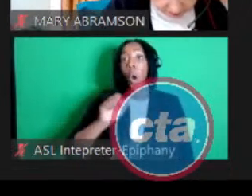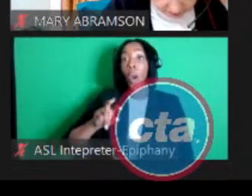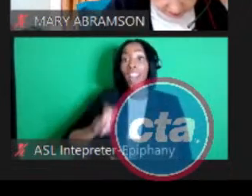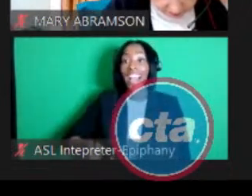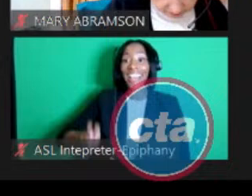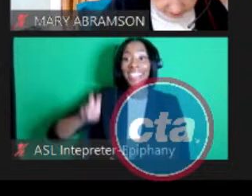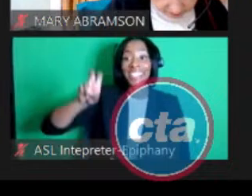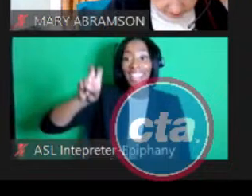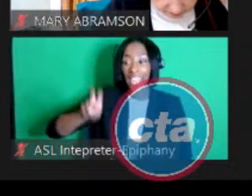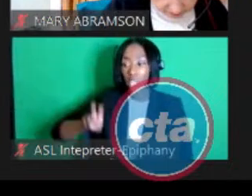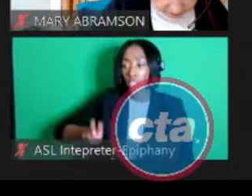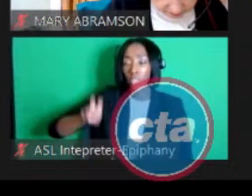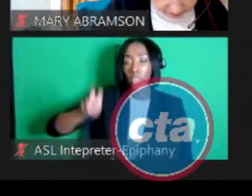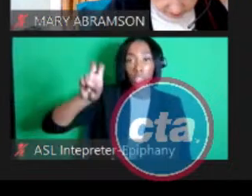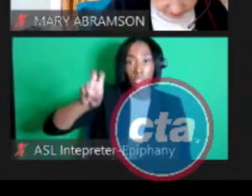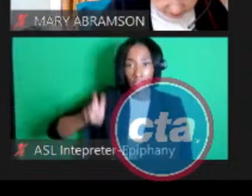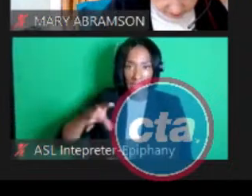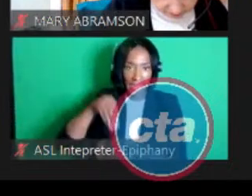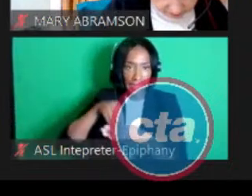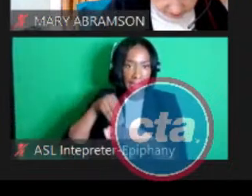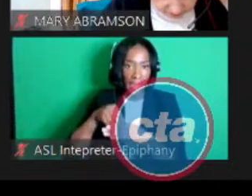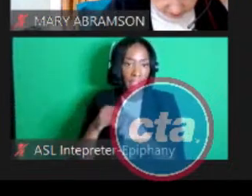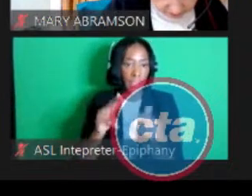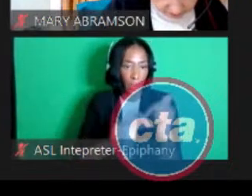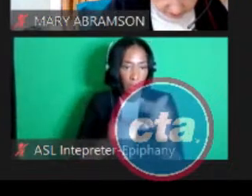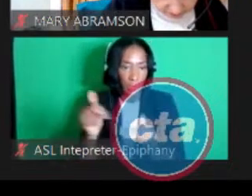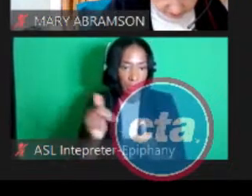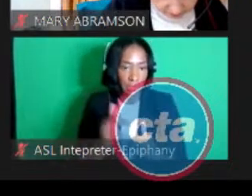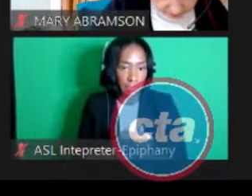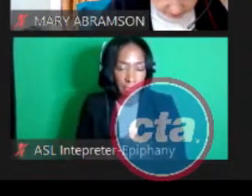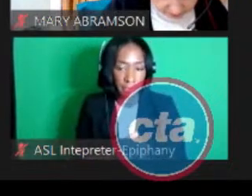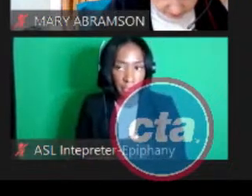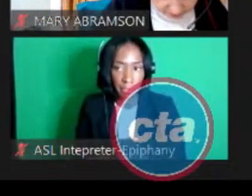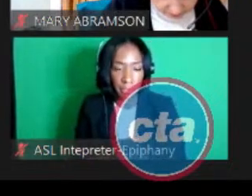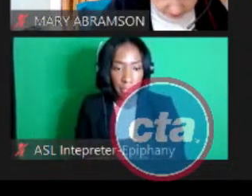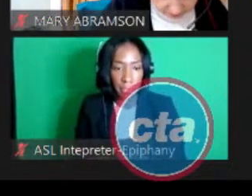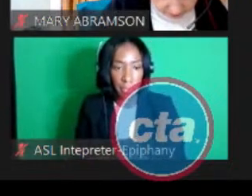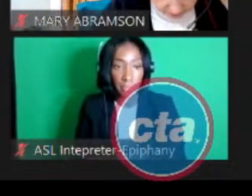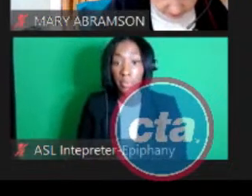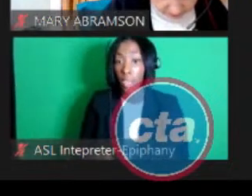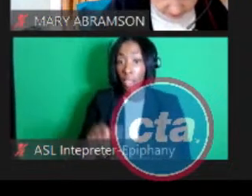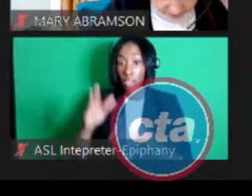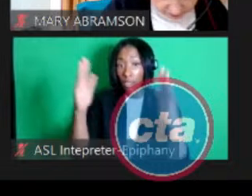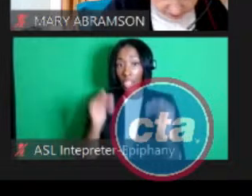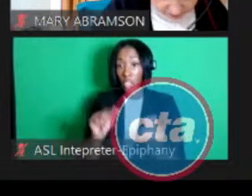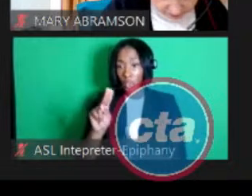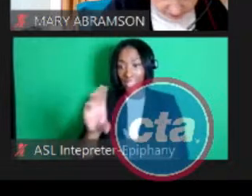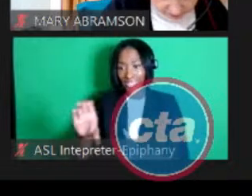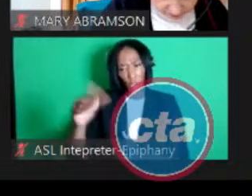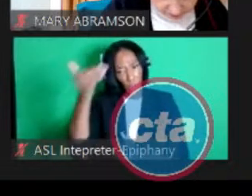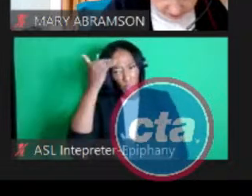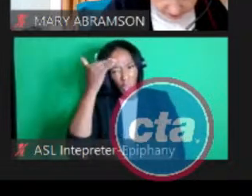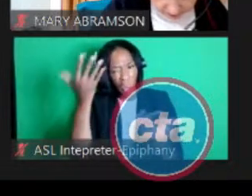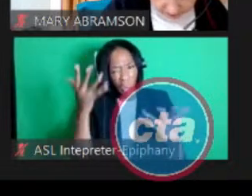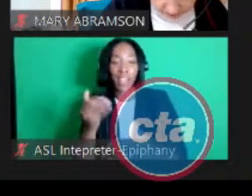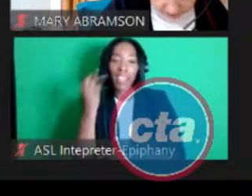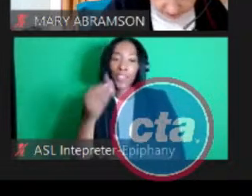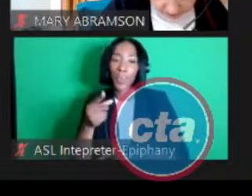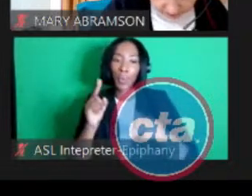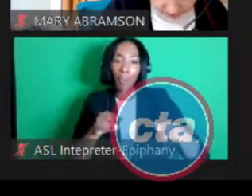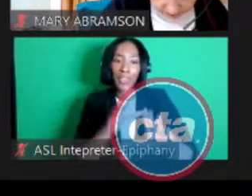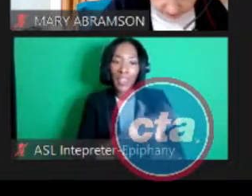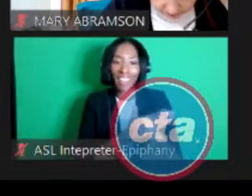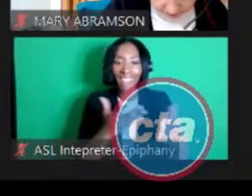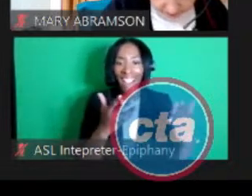available inside that building. The United Center, we're all familiar with it. If you've gone to a concert, a game, or